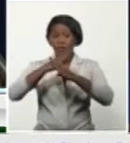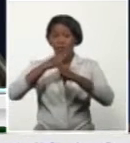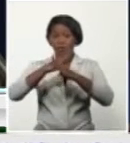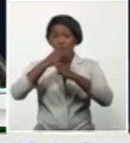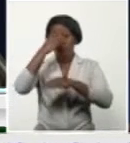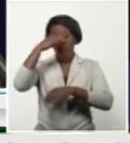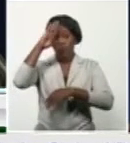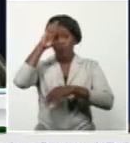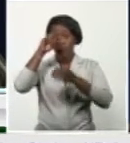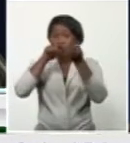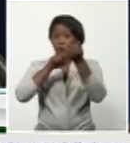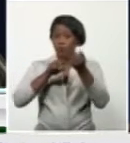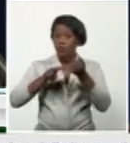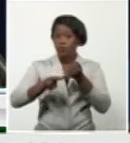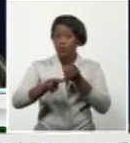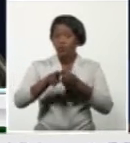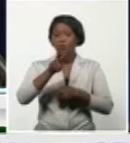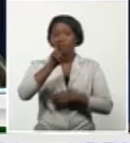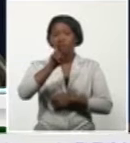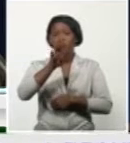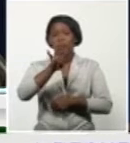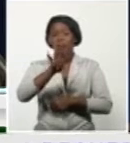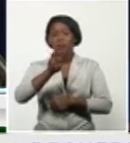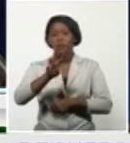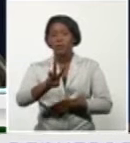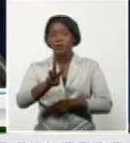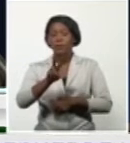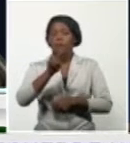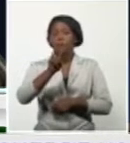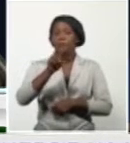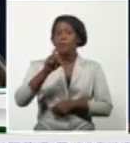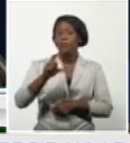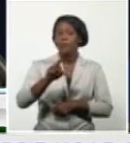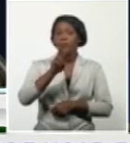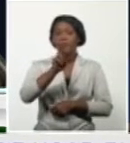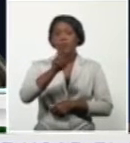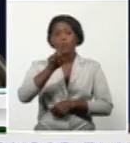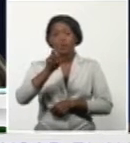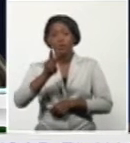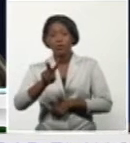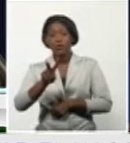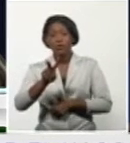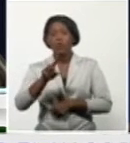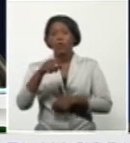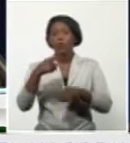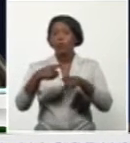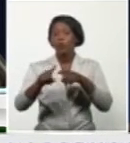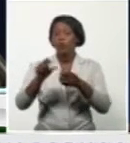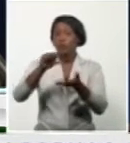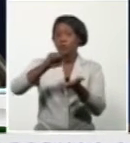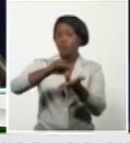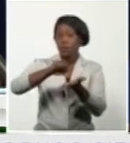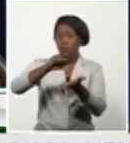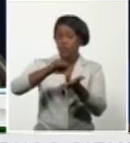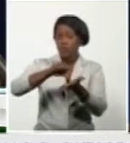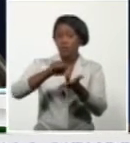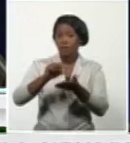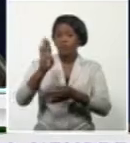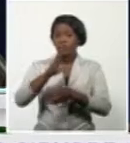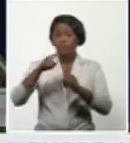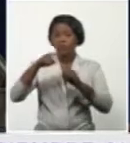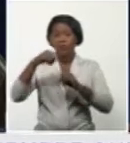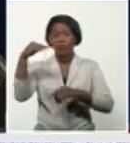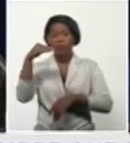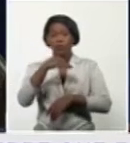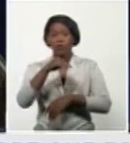375. In Santiago de Cuba, 243. In the laboratory of Villa Clara, 212. And in